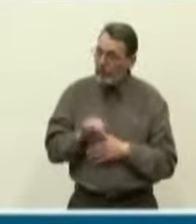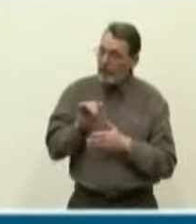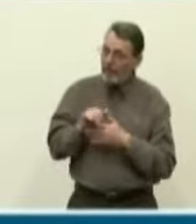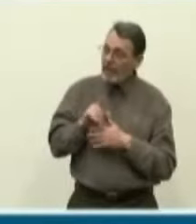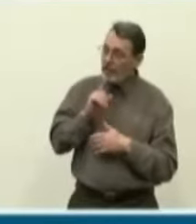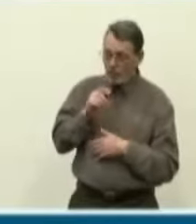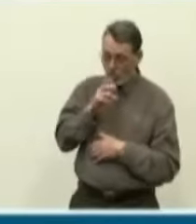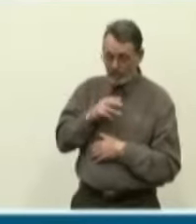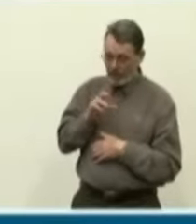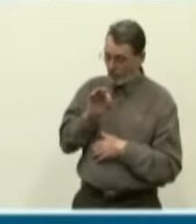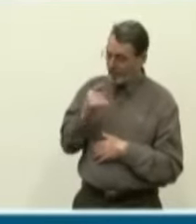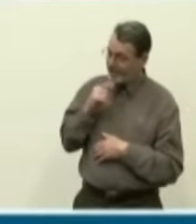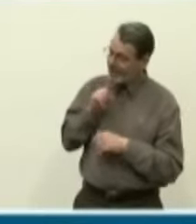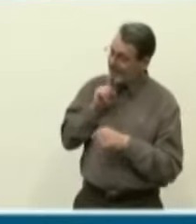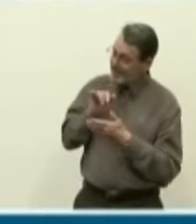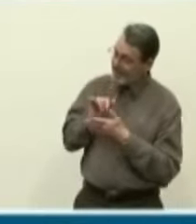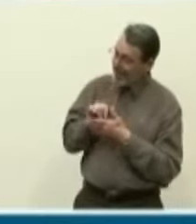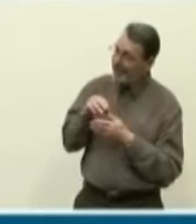lot?